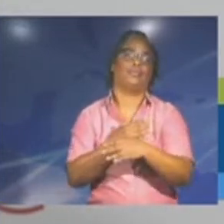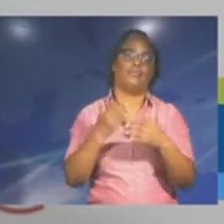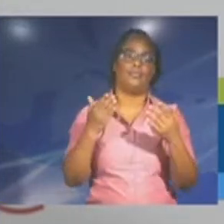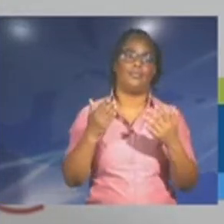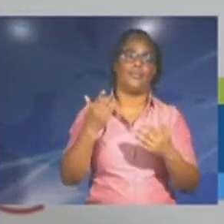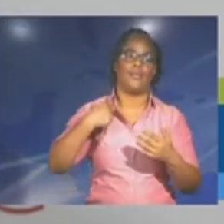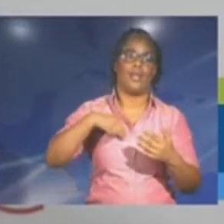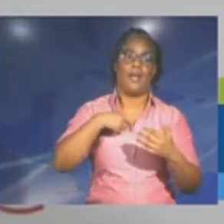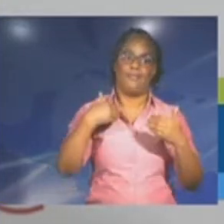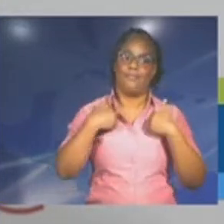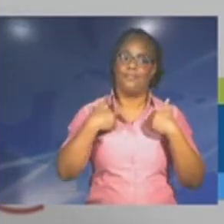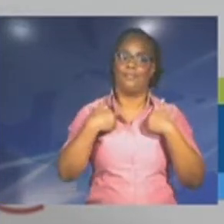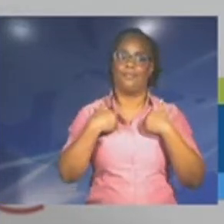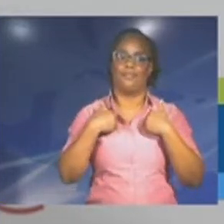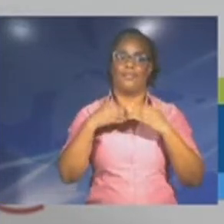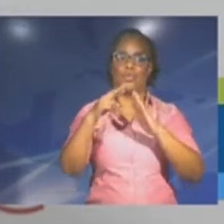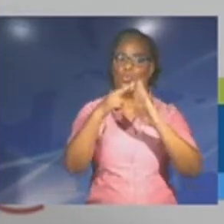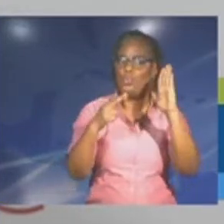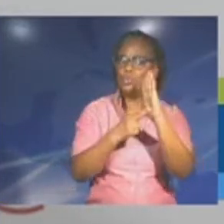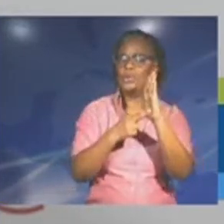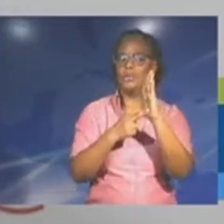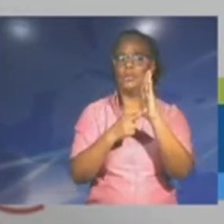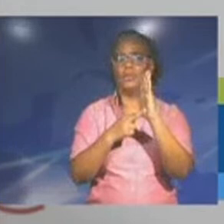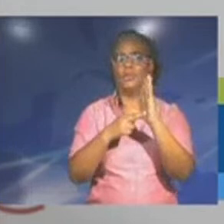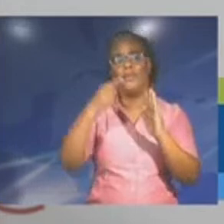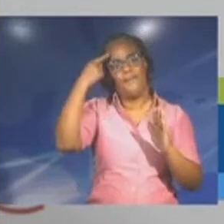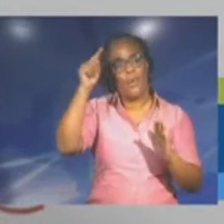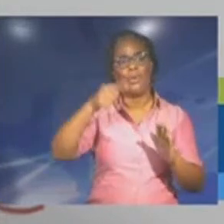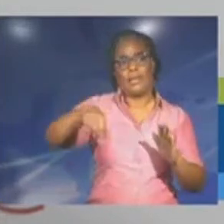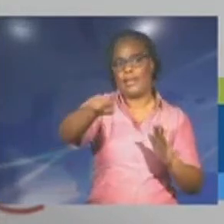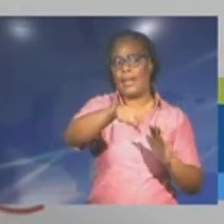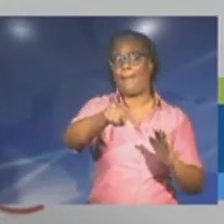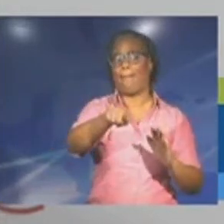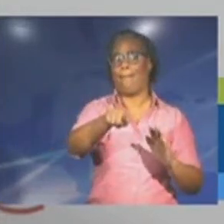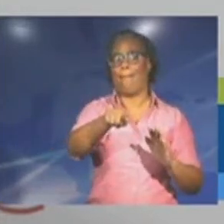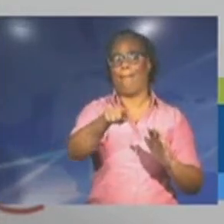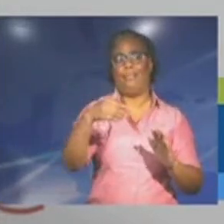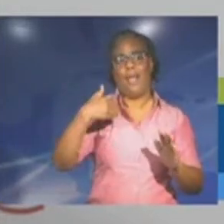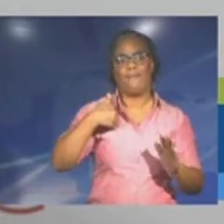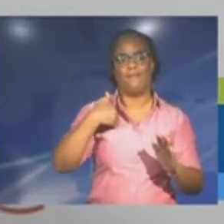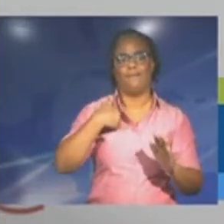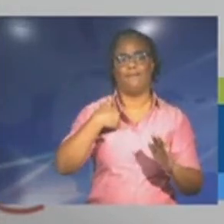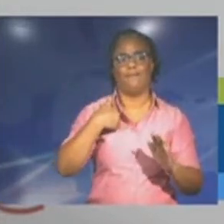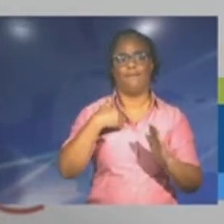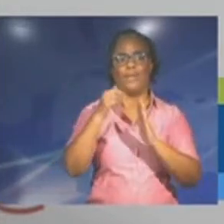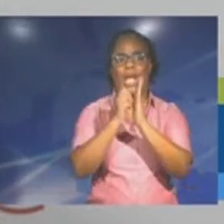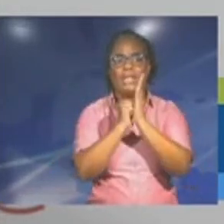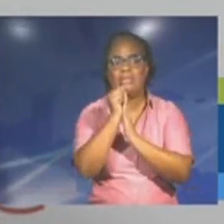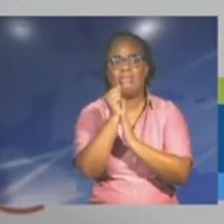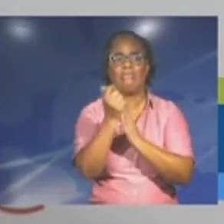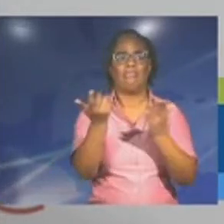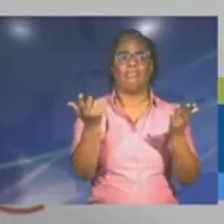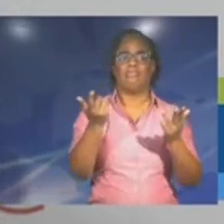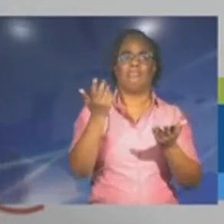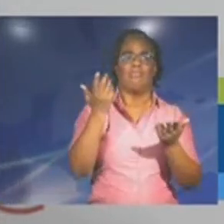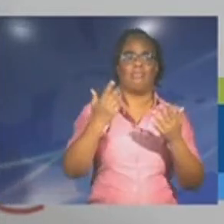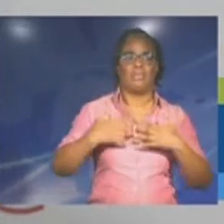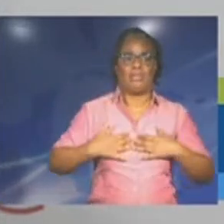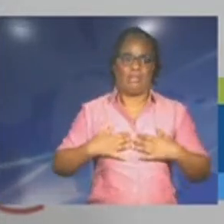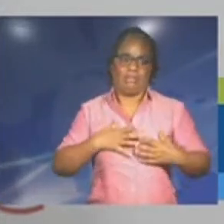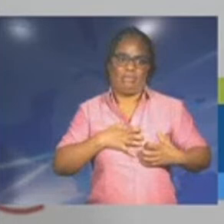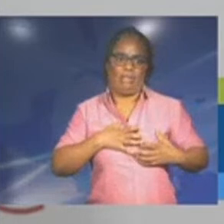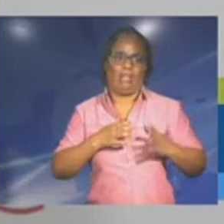clinical guidelines for treatment of cancers, especially those main cancers: breast cancer, colorectal cancer, prostate